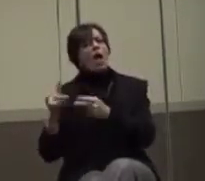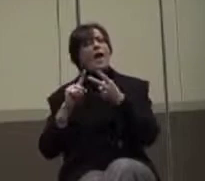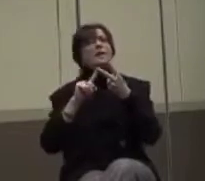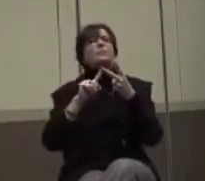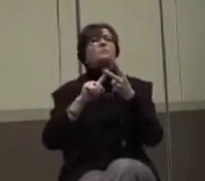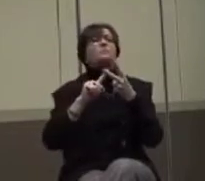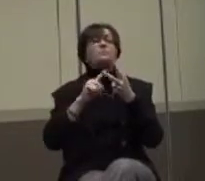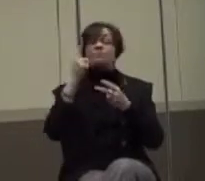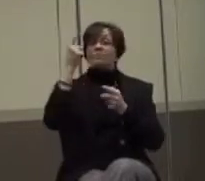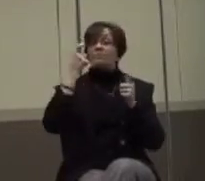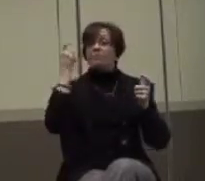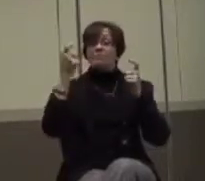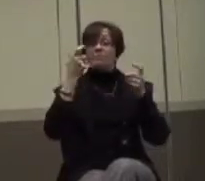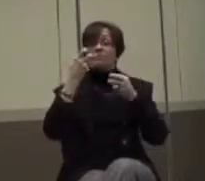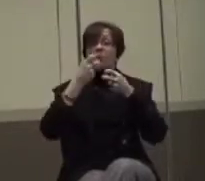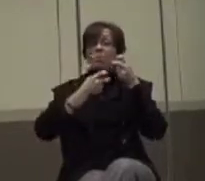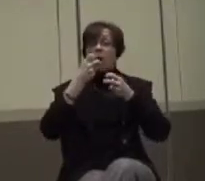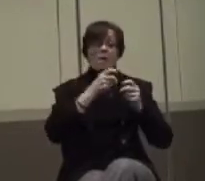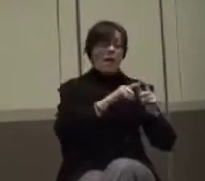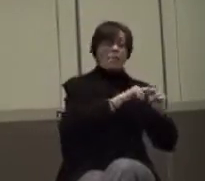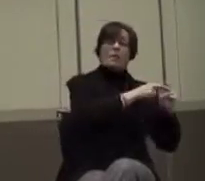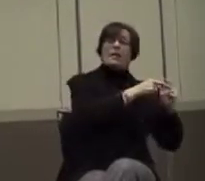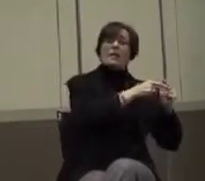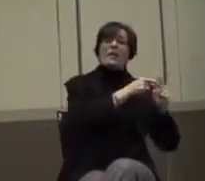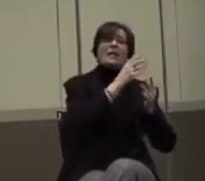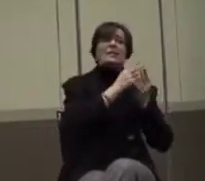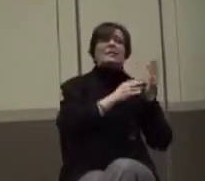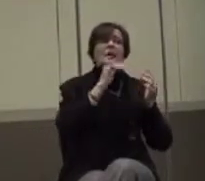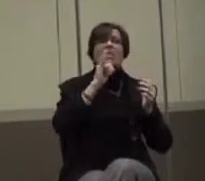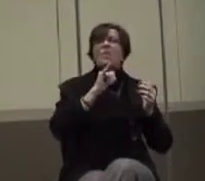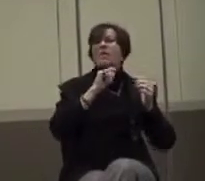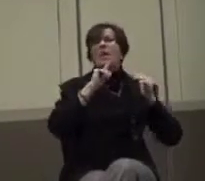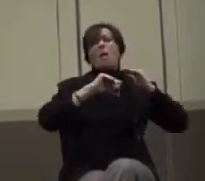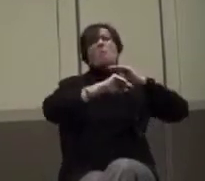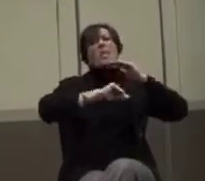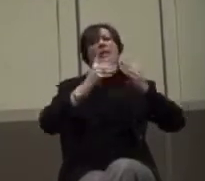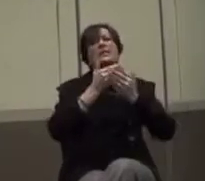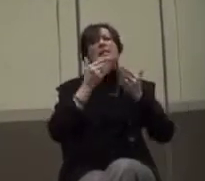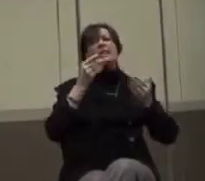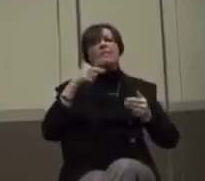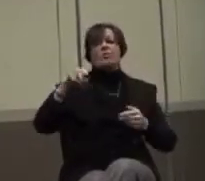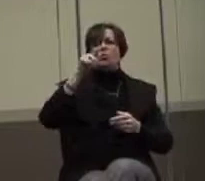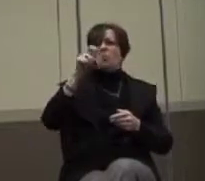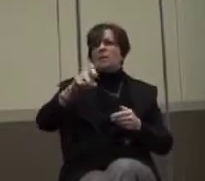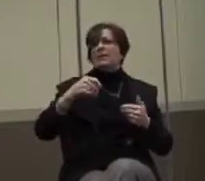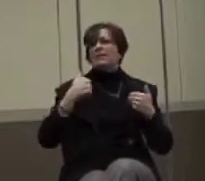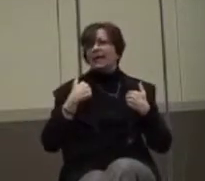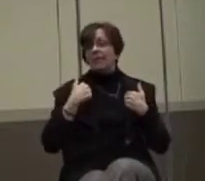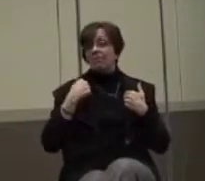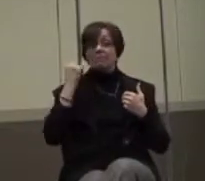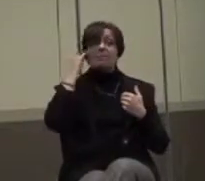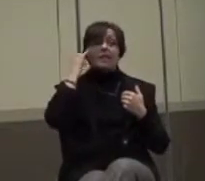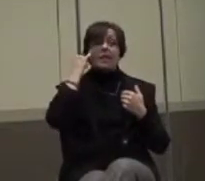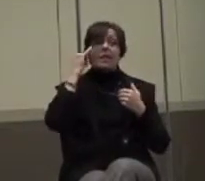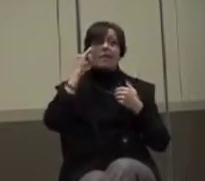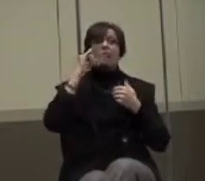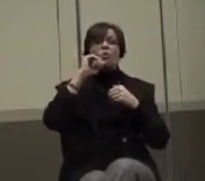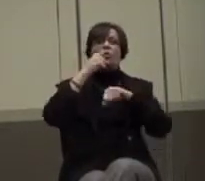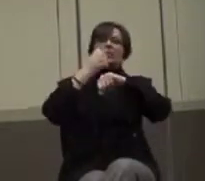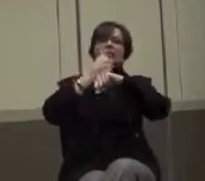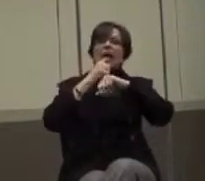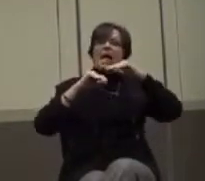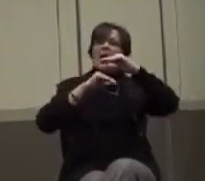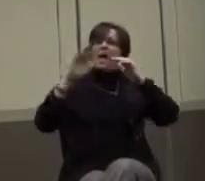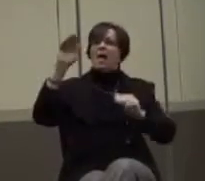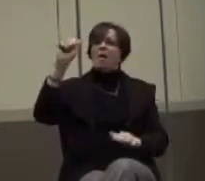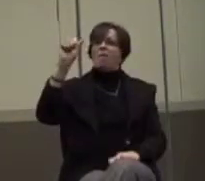problems that goes right from the beginning is that some of this very basic stuff that you have to have if you're going to even set a base for kids, really isn't